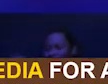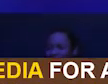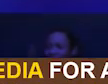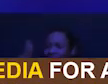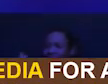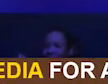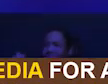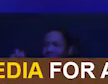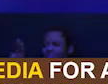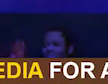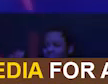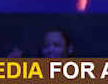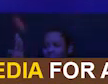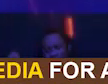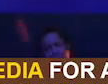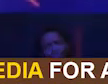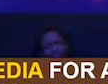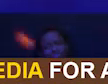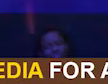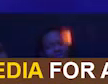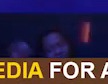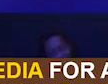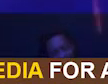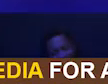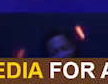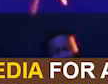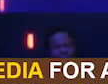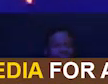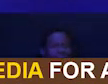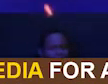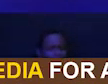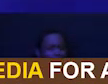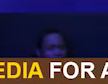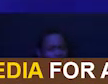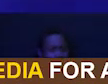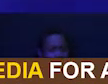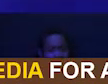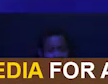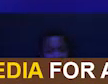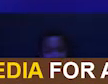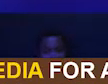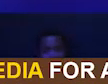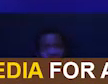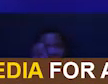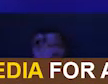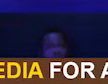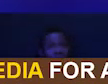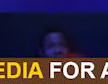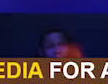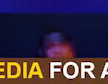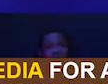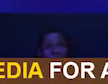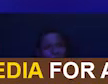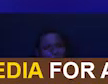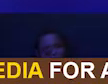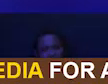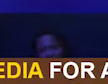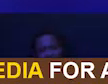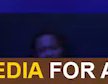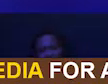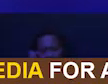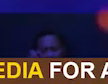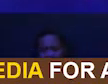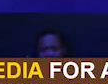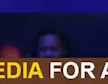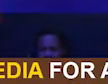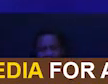asuma phone in your mano, a ti do me and san yumu ensia. They traveled through the whole island until they